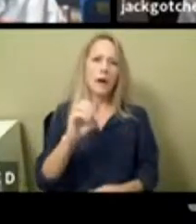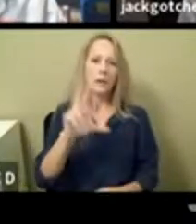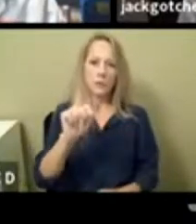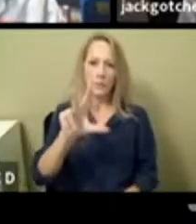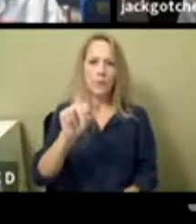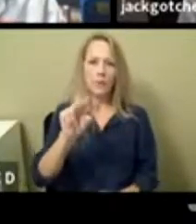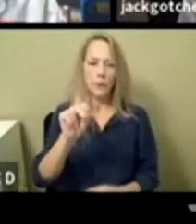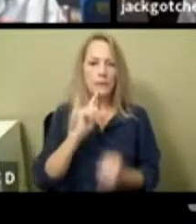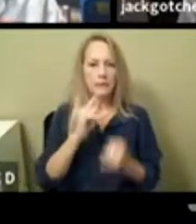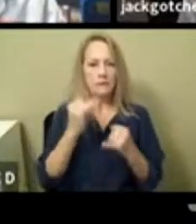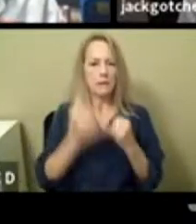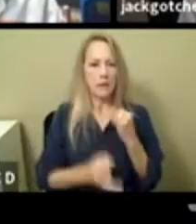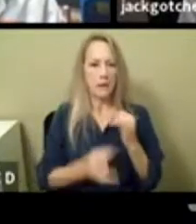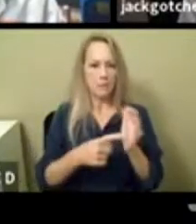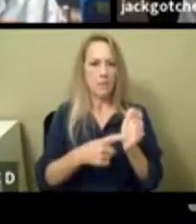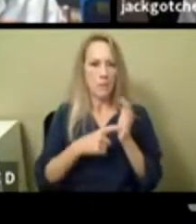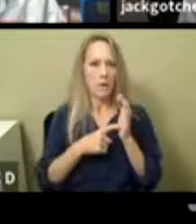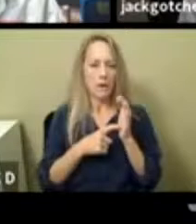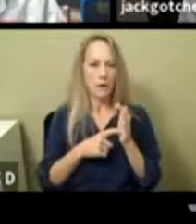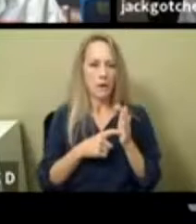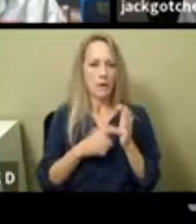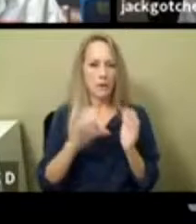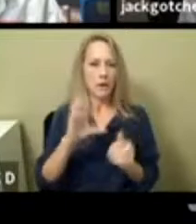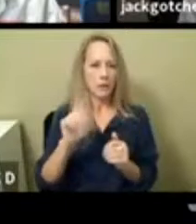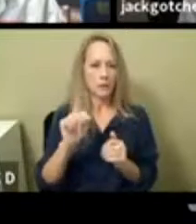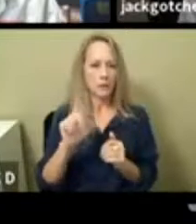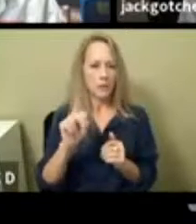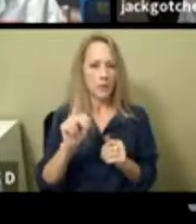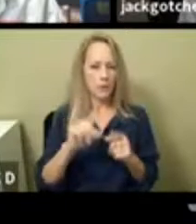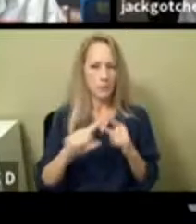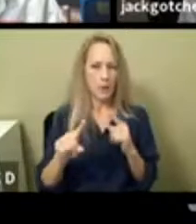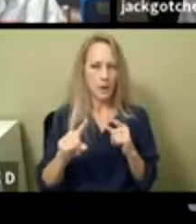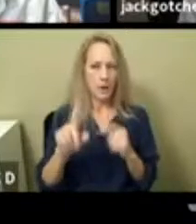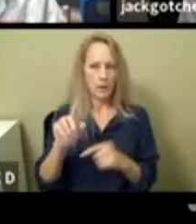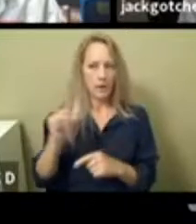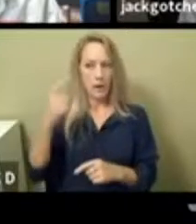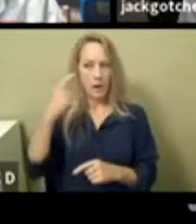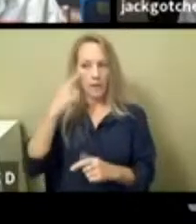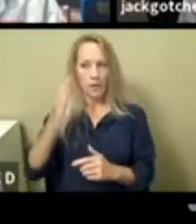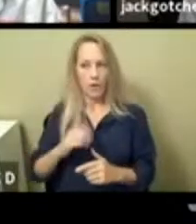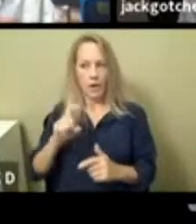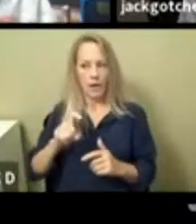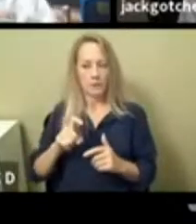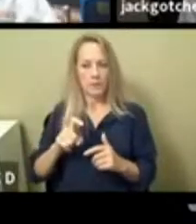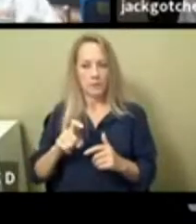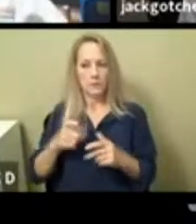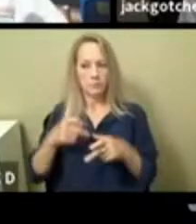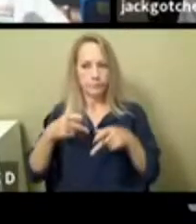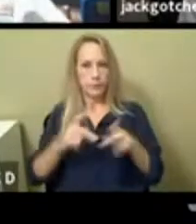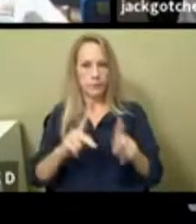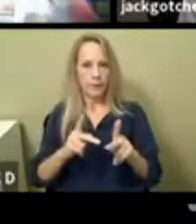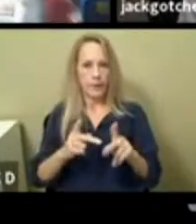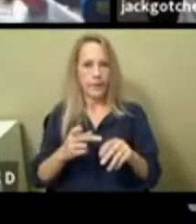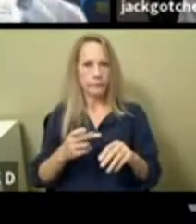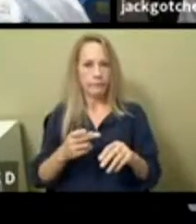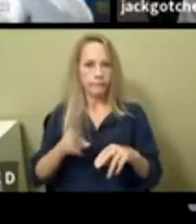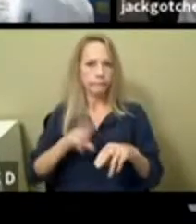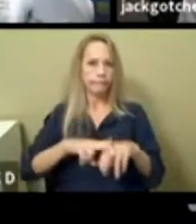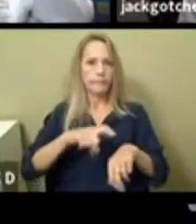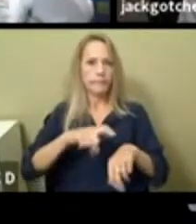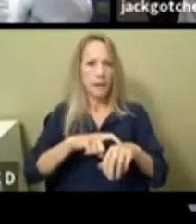hoping that that'll be extended, but we don't know. That'll have to be an extension by the mayor, by the governor. So, you know, I don't know if that's a way to